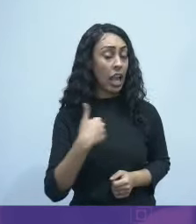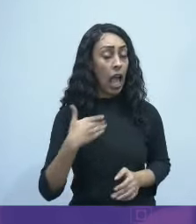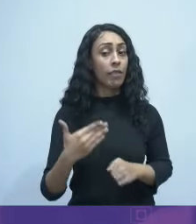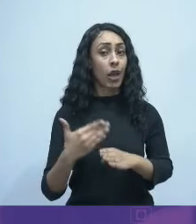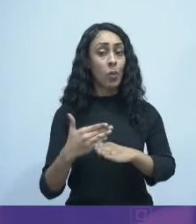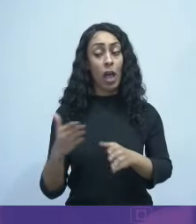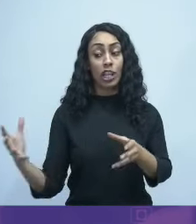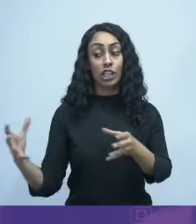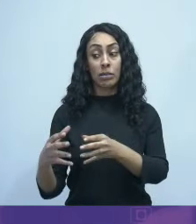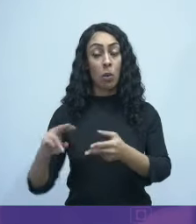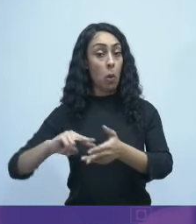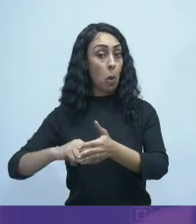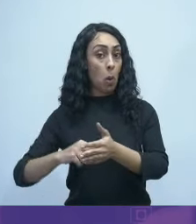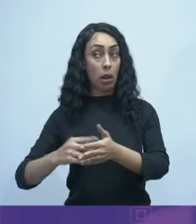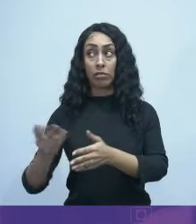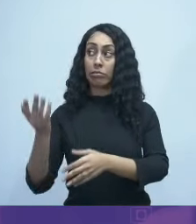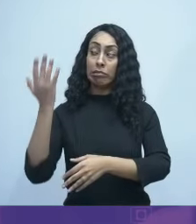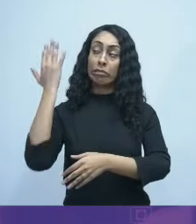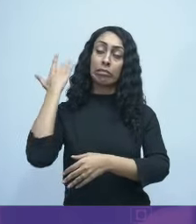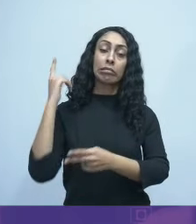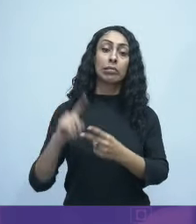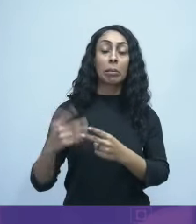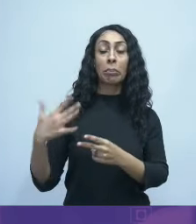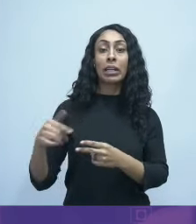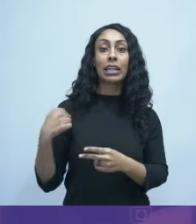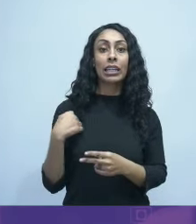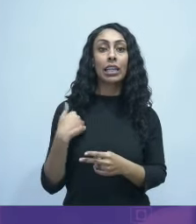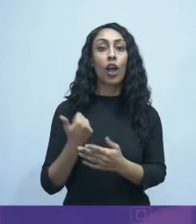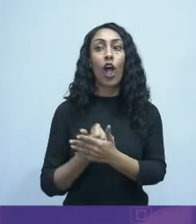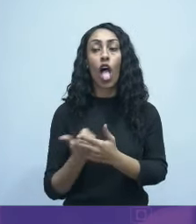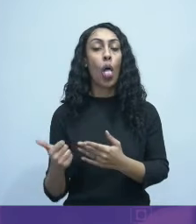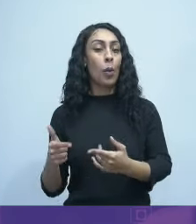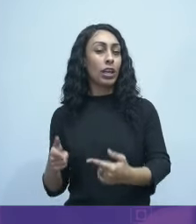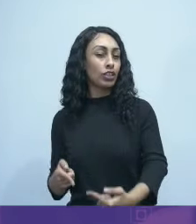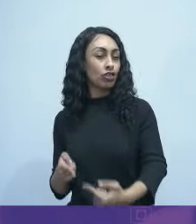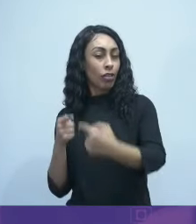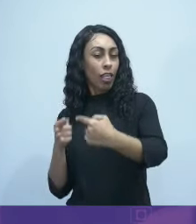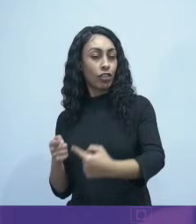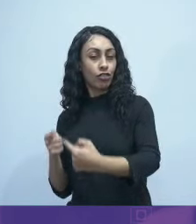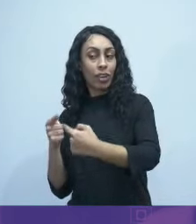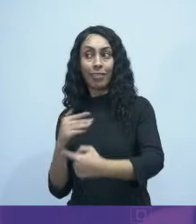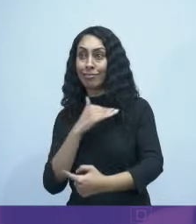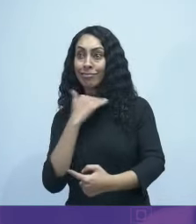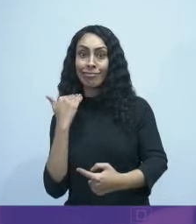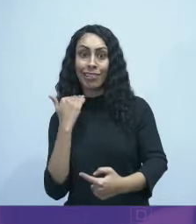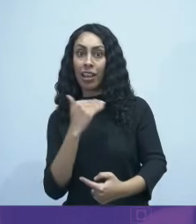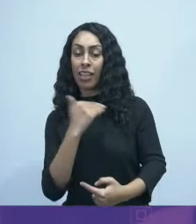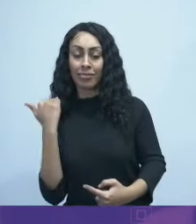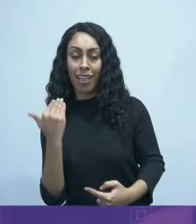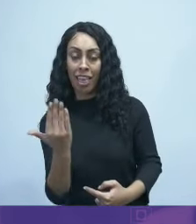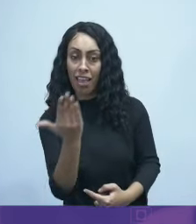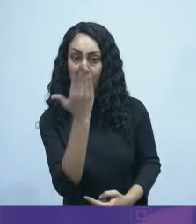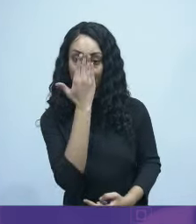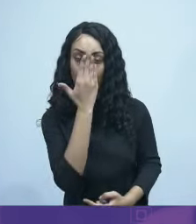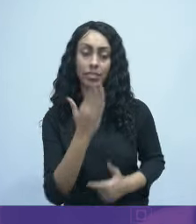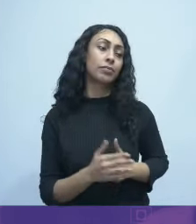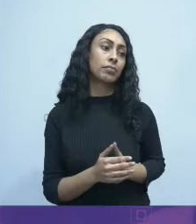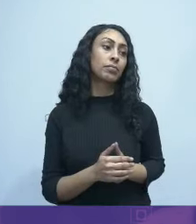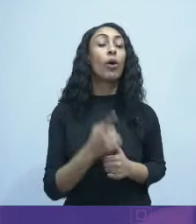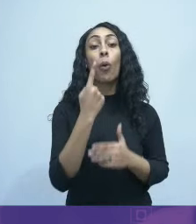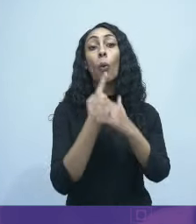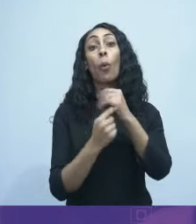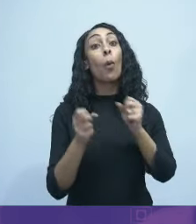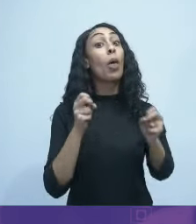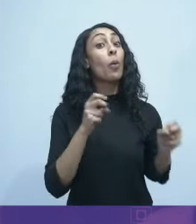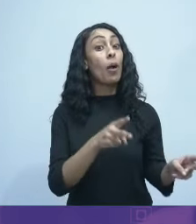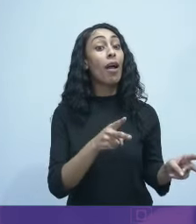small organisations some time ago, but it's always a challenge because you've got so many deadlines coming at you. I think the only way you can deal with this,